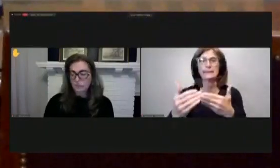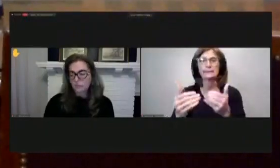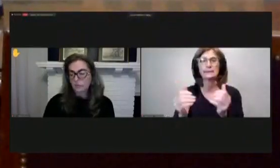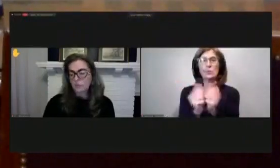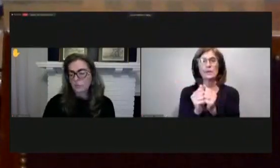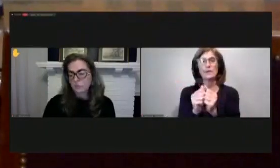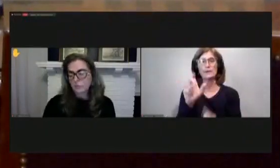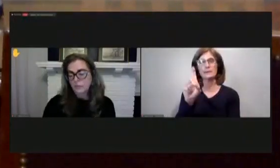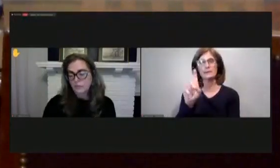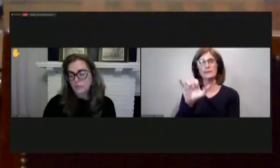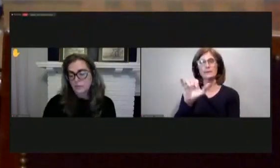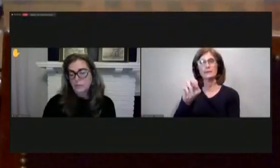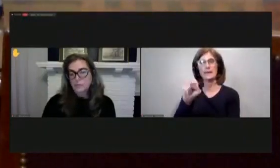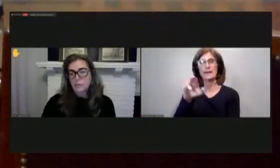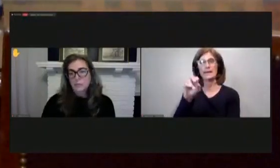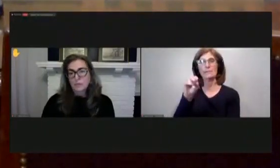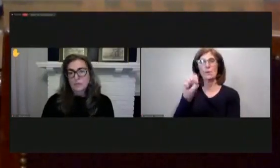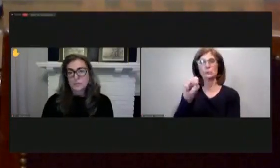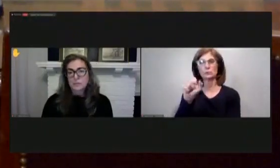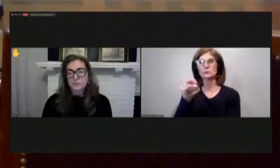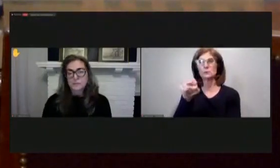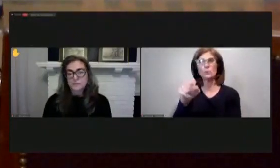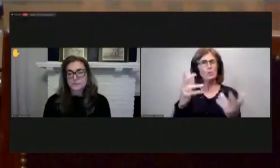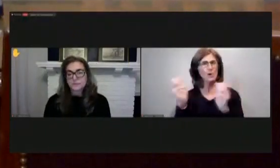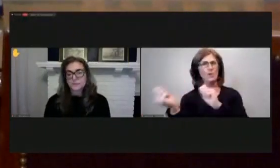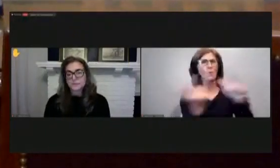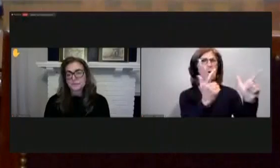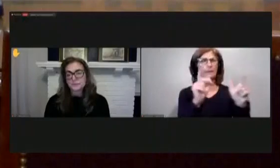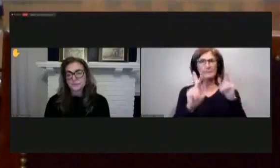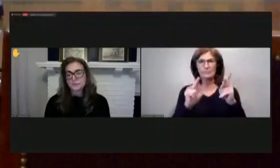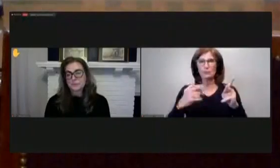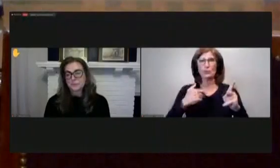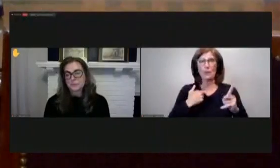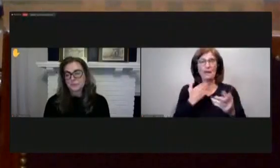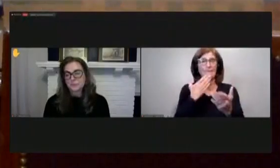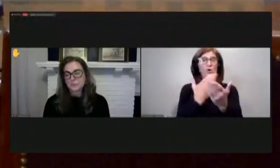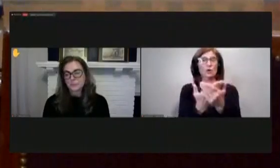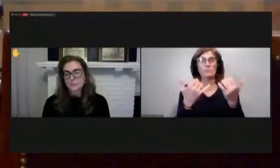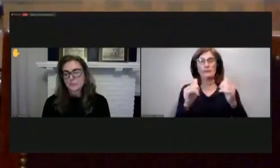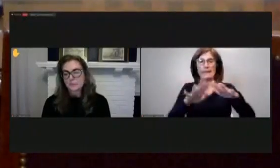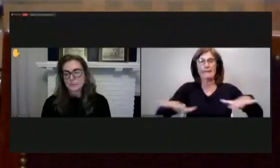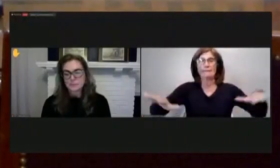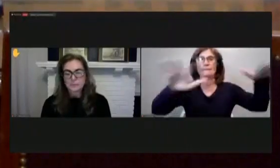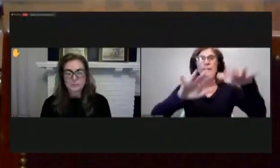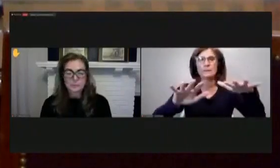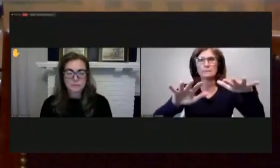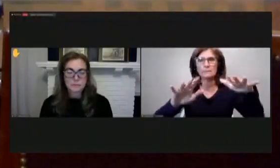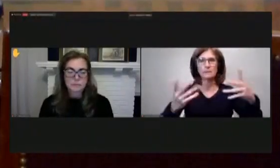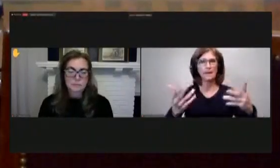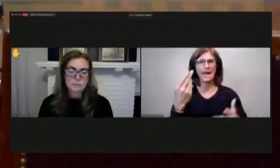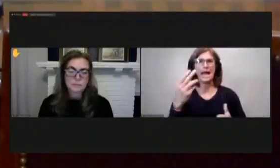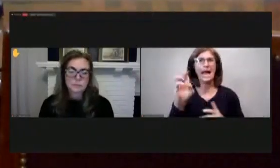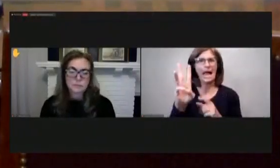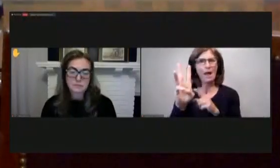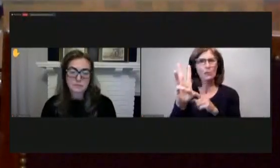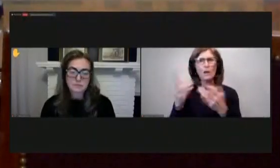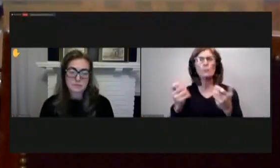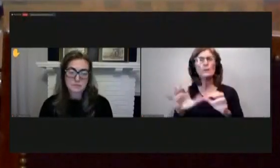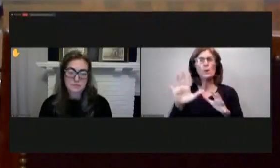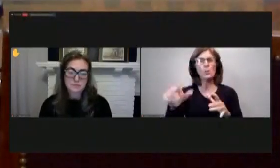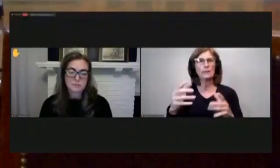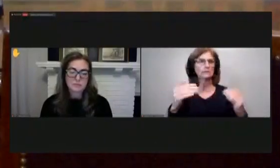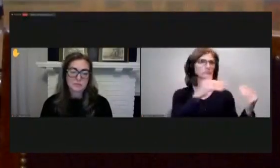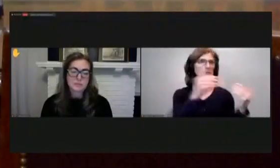don't we don't want to see anybody not have a great field we want to see everybody have great fields so i want to be clear about that but it's how do we get to a place where we're not pitting one against the other